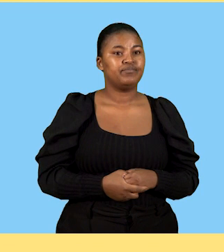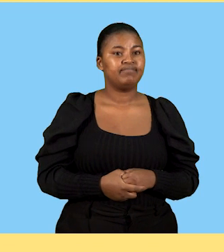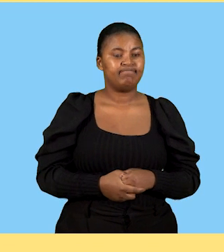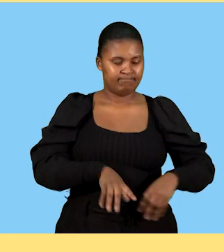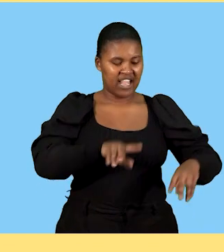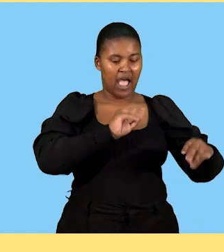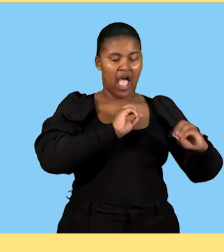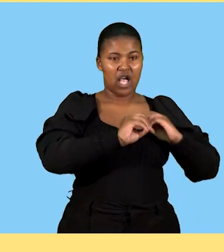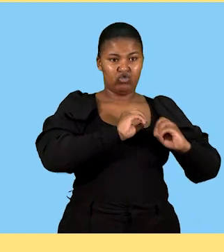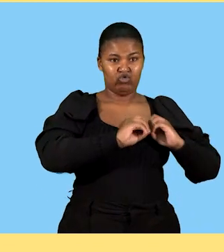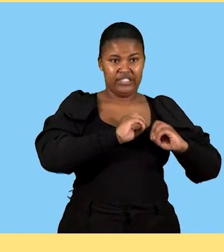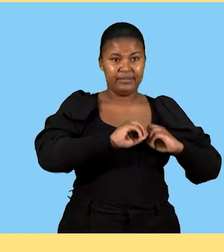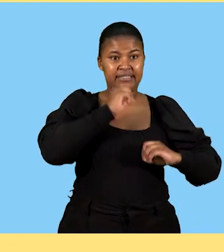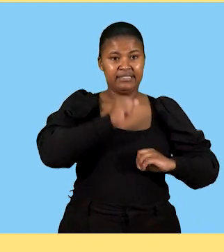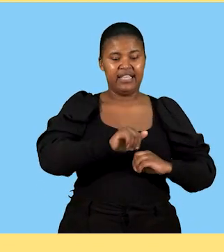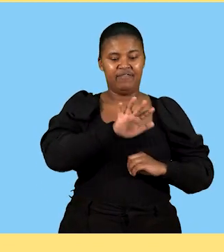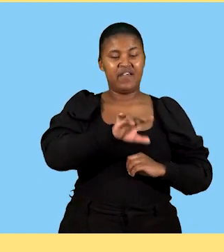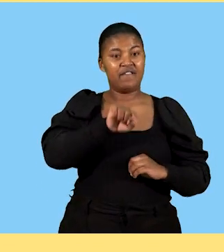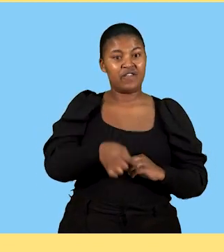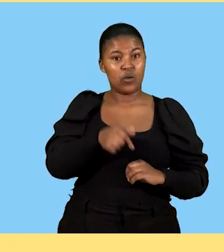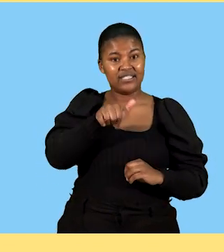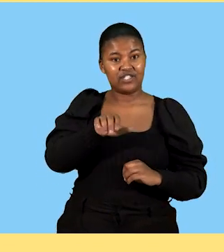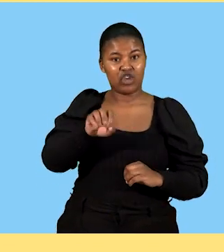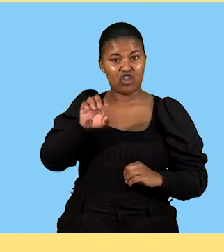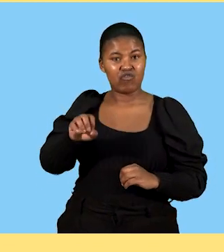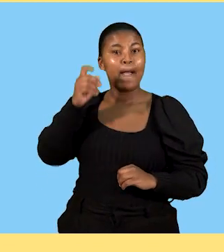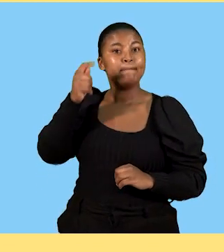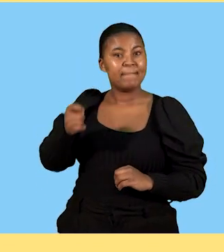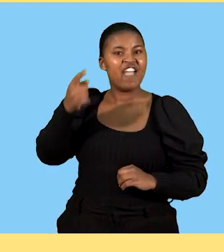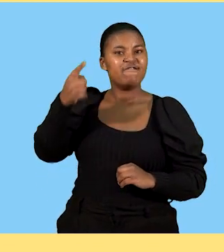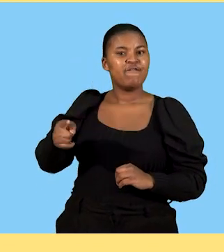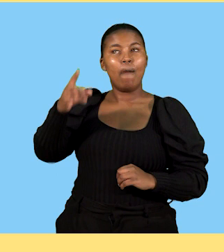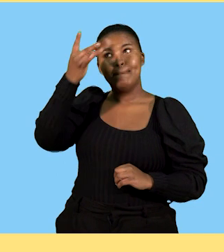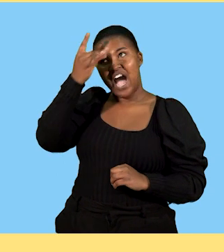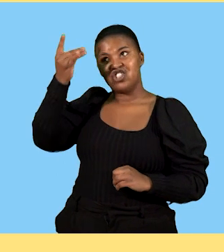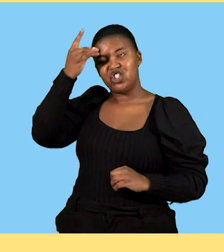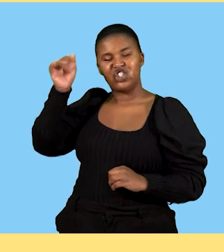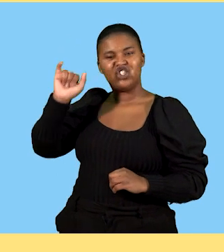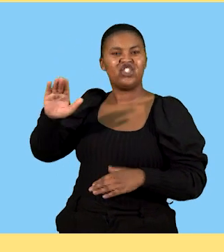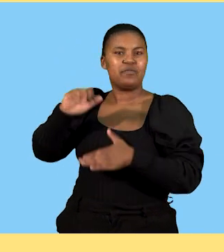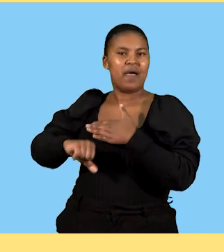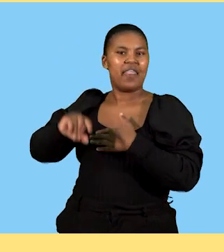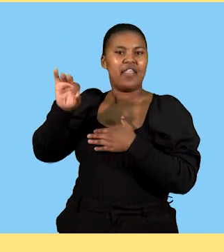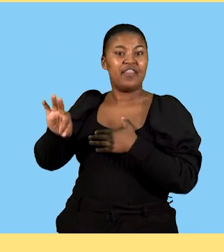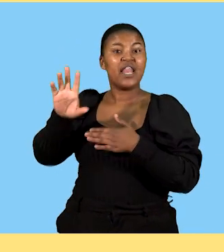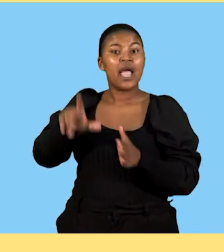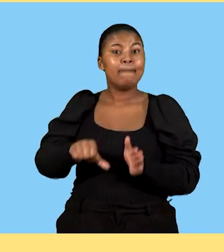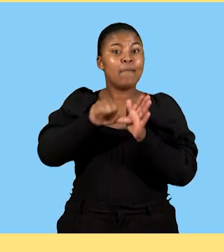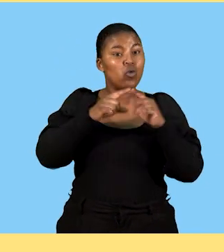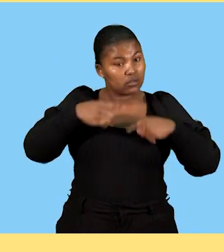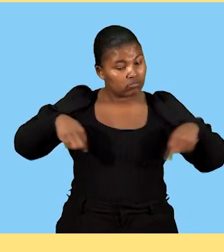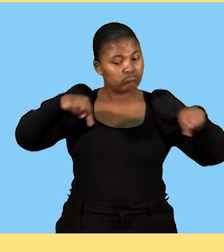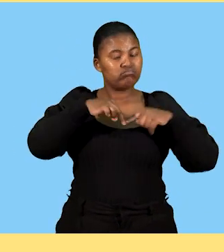the adjustment reads: insurance of 5,600 was paid for March. It is important for us